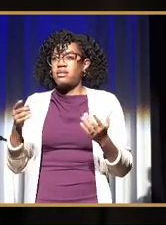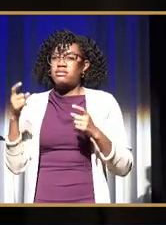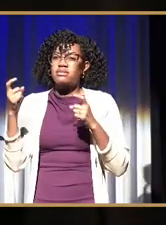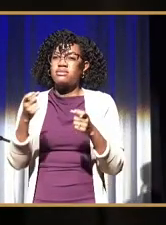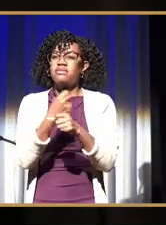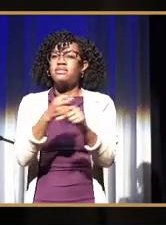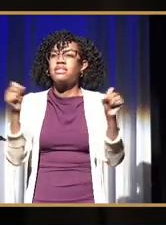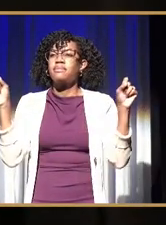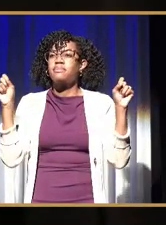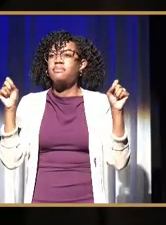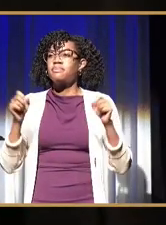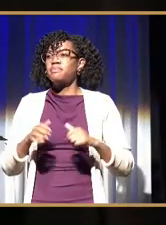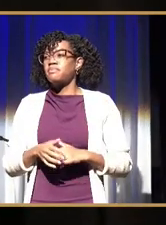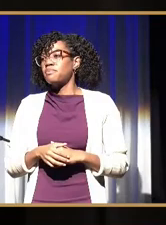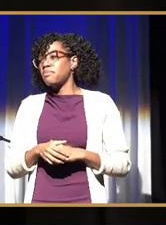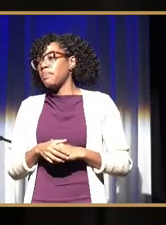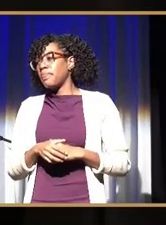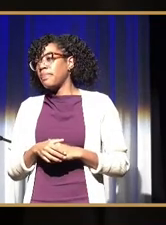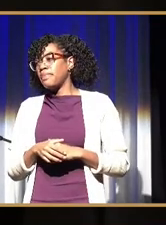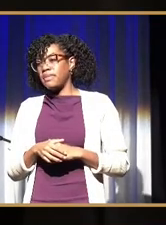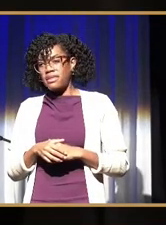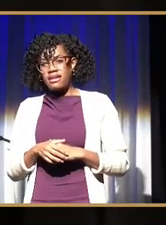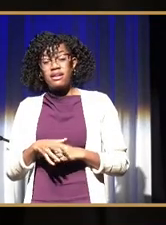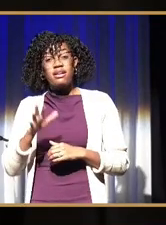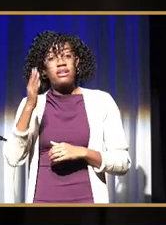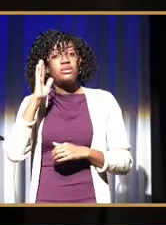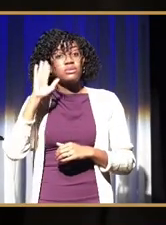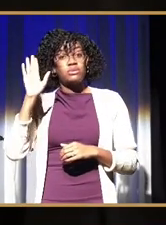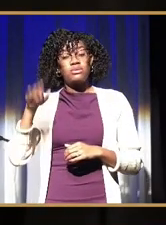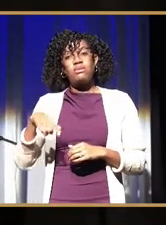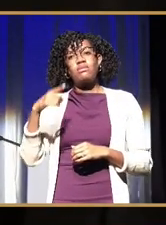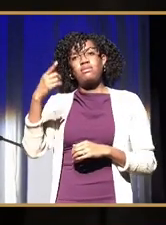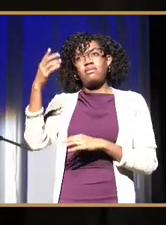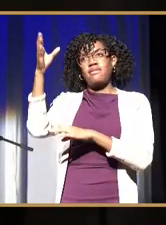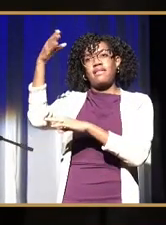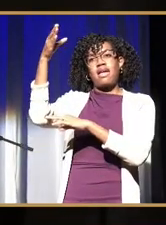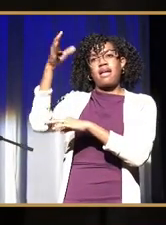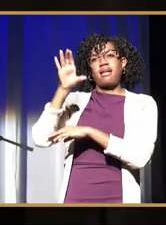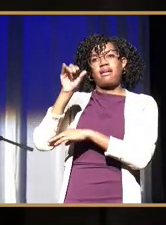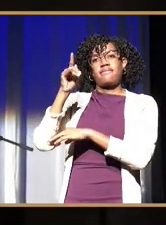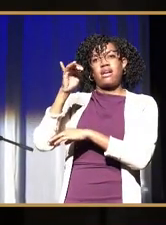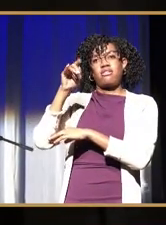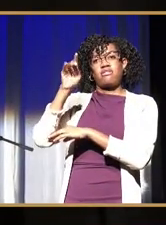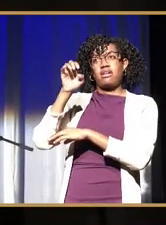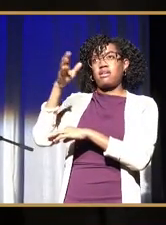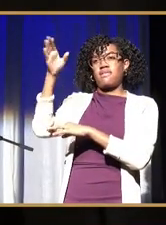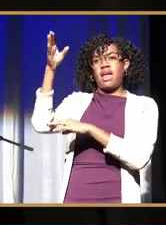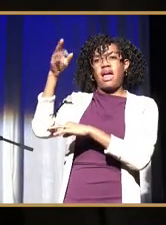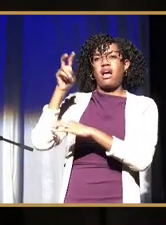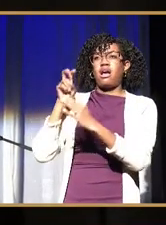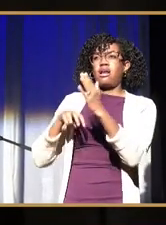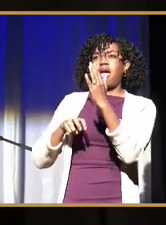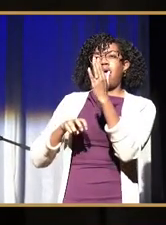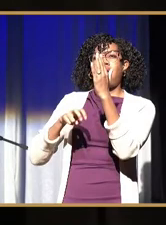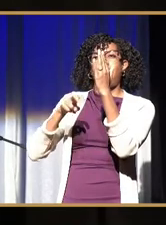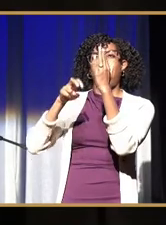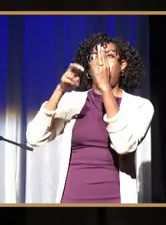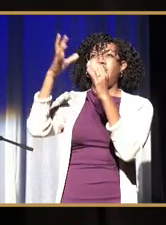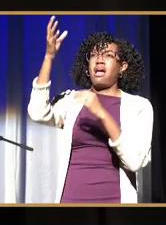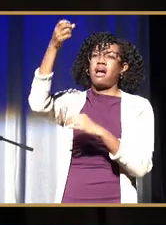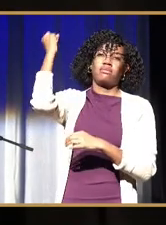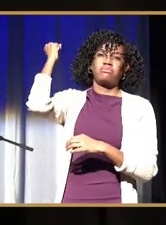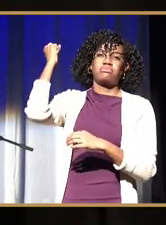Bree Newsom climbing up to take down the Confederate flag. It looks like co-author